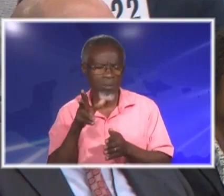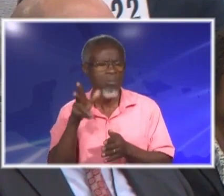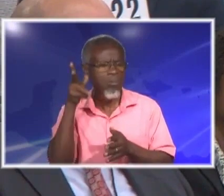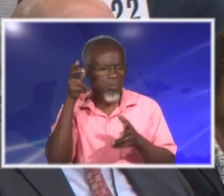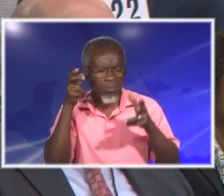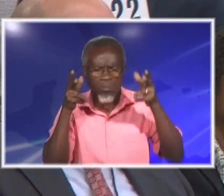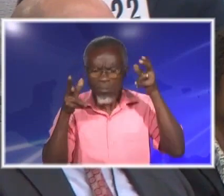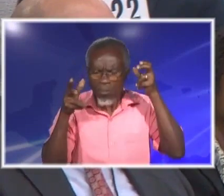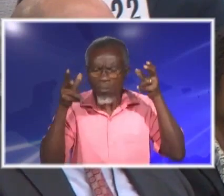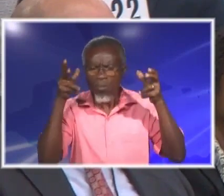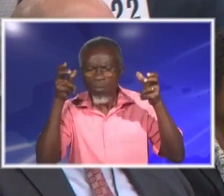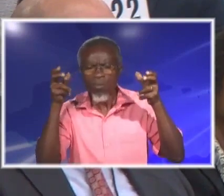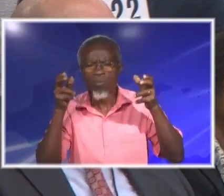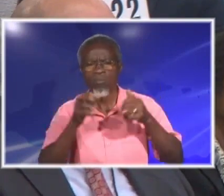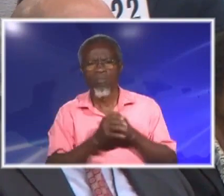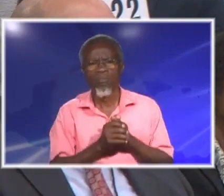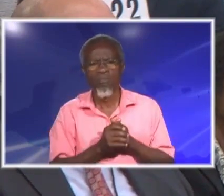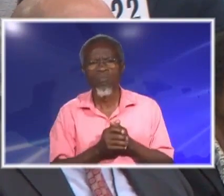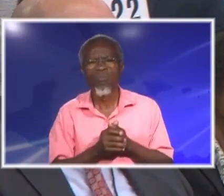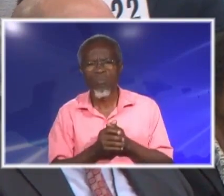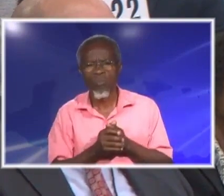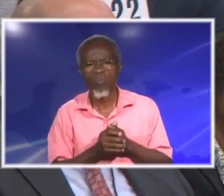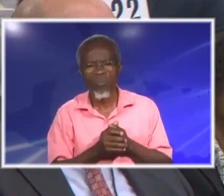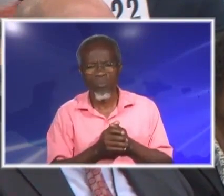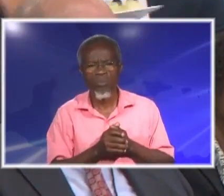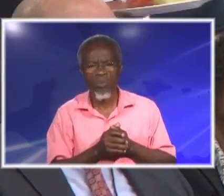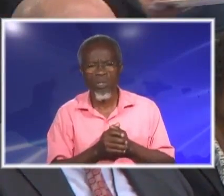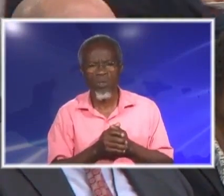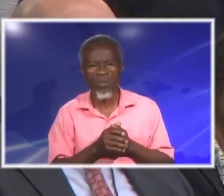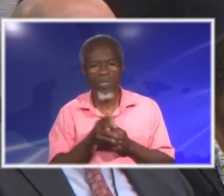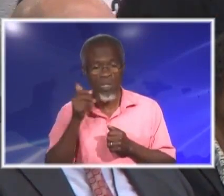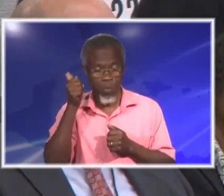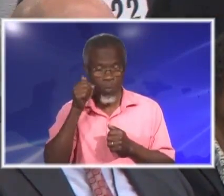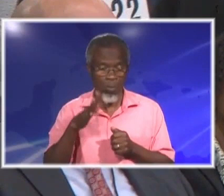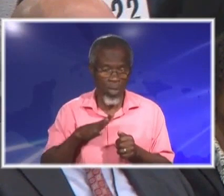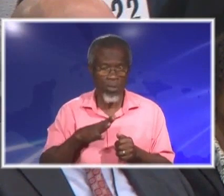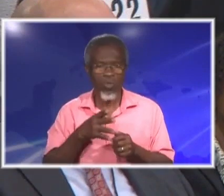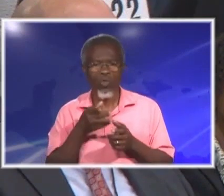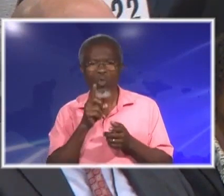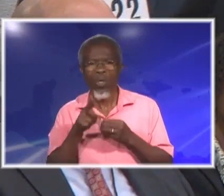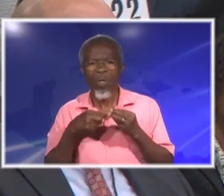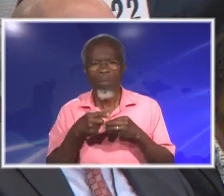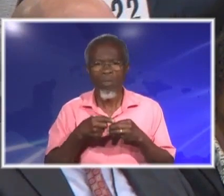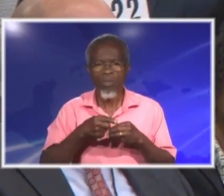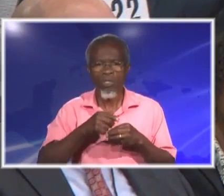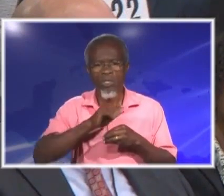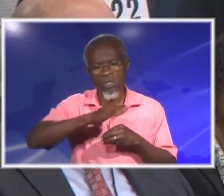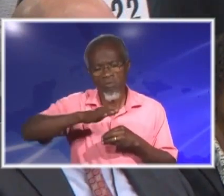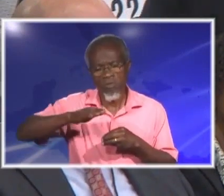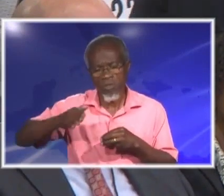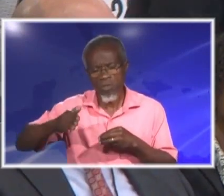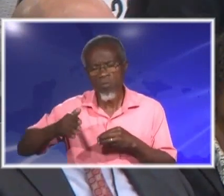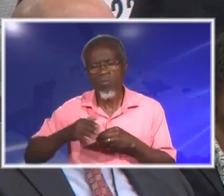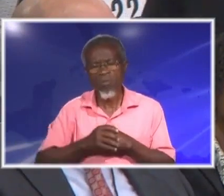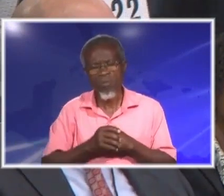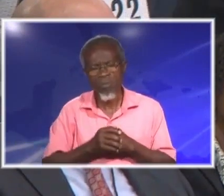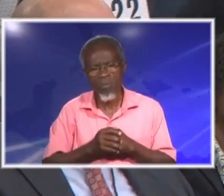to the lady who spoke about the different, what the work of the